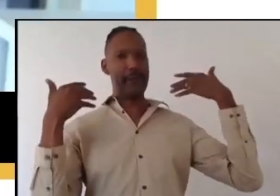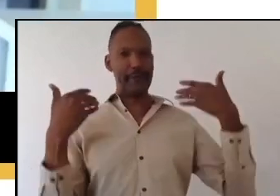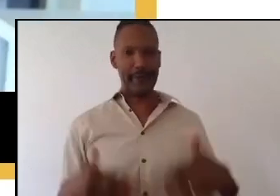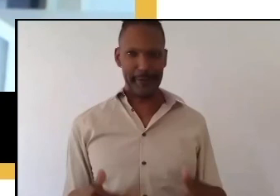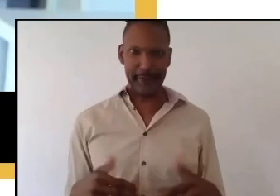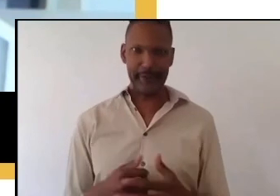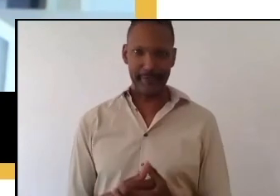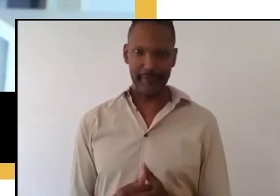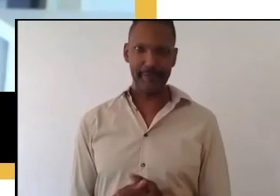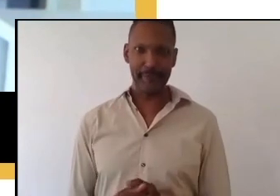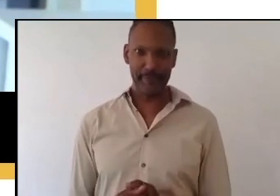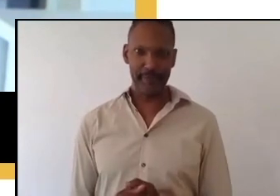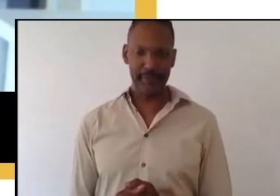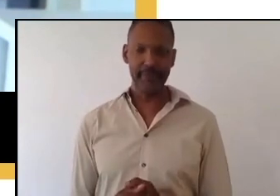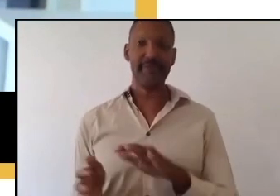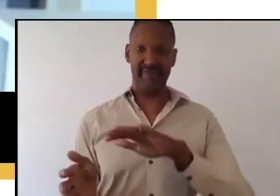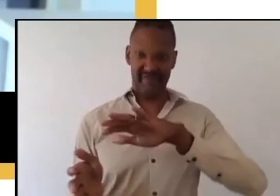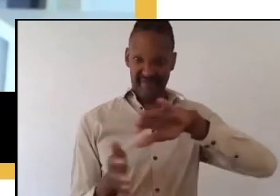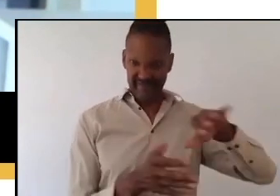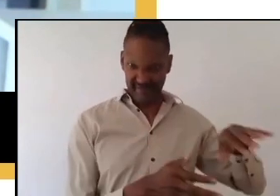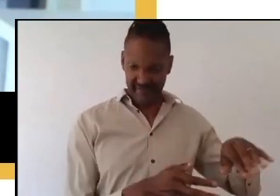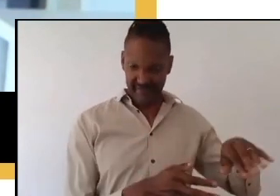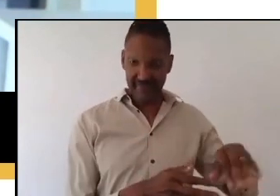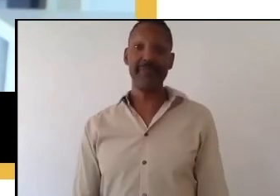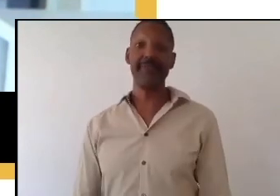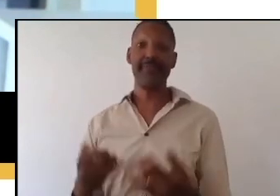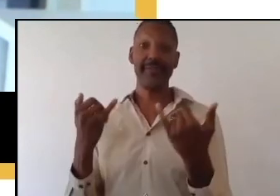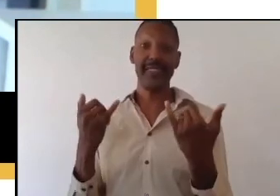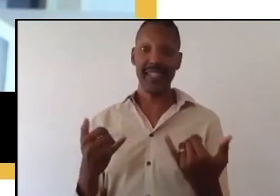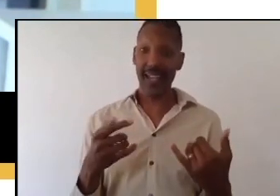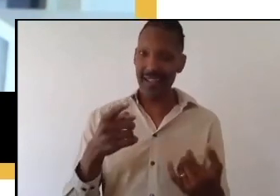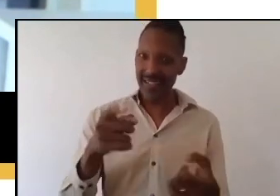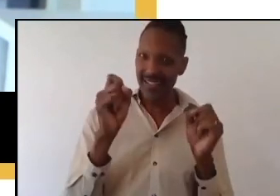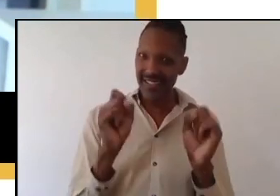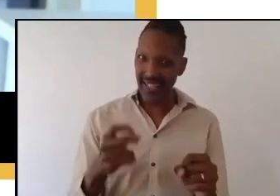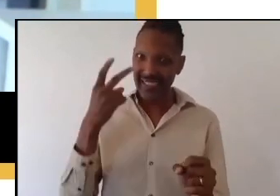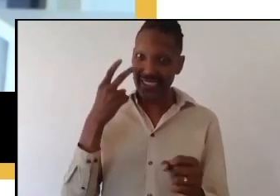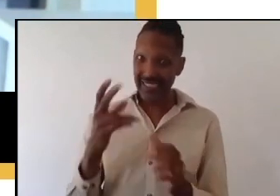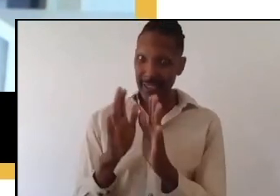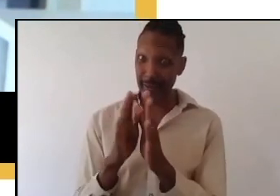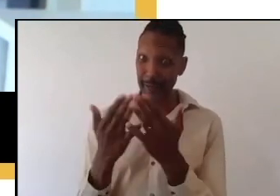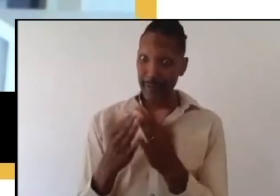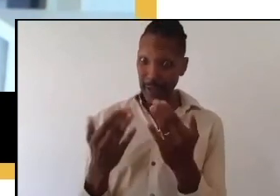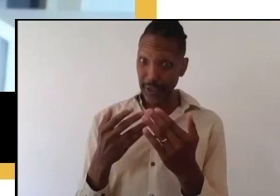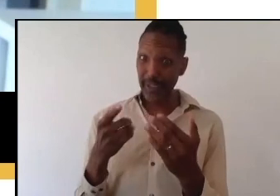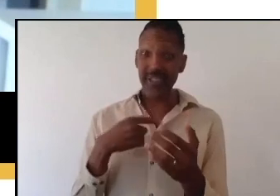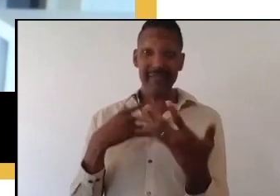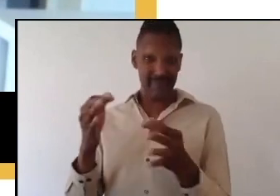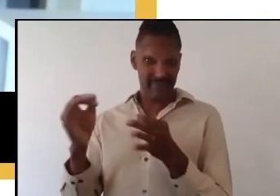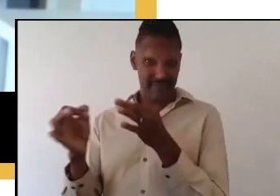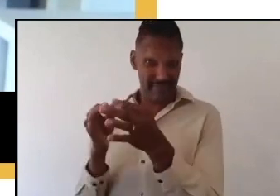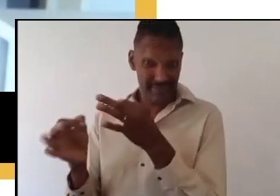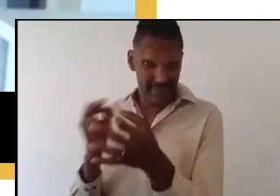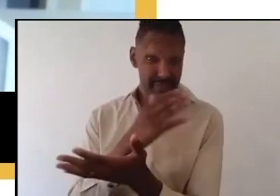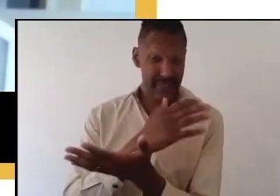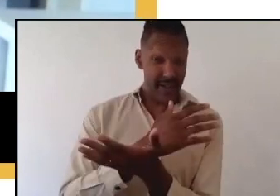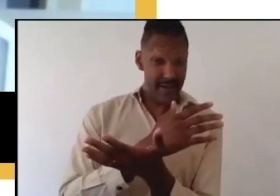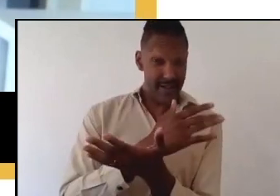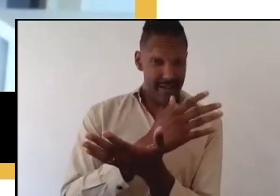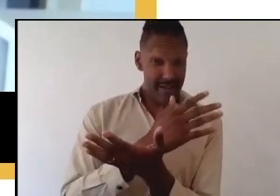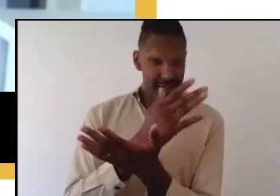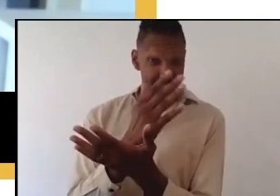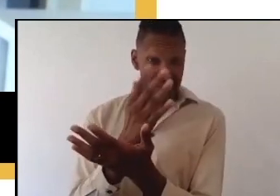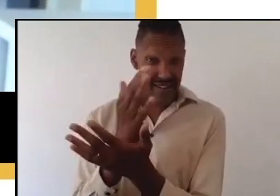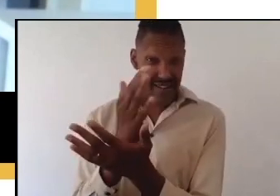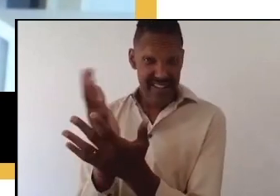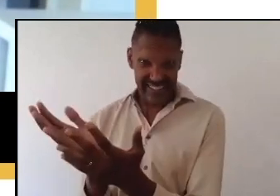what I do in my books. I begin with a phenomenon that connects this phenomenon to a child's life so